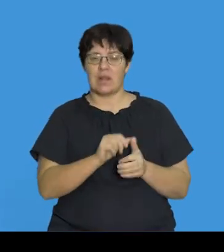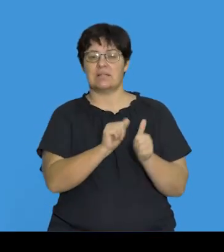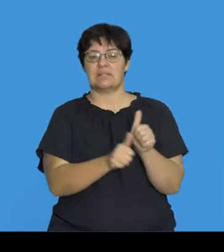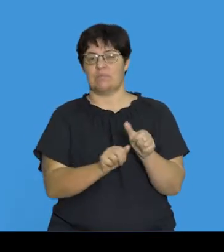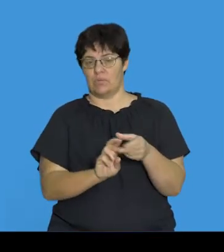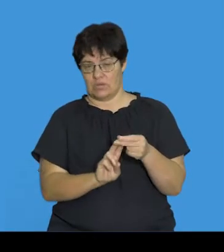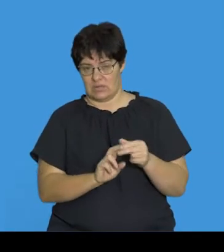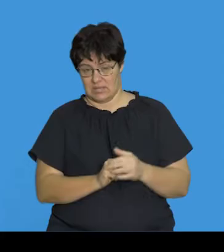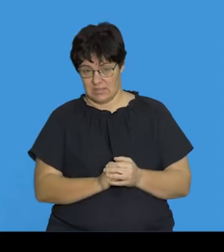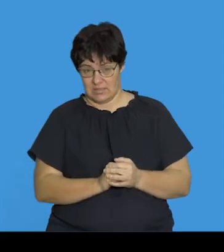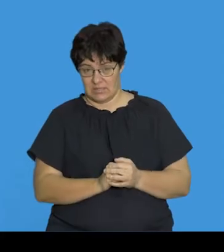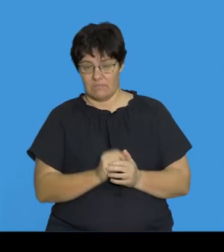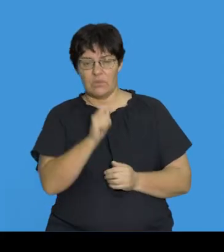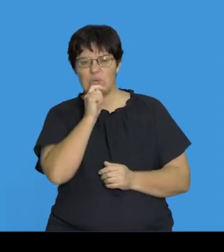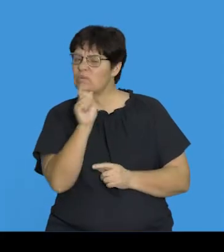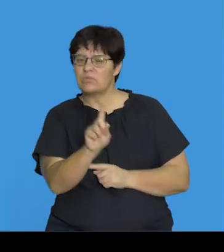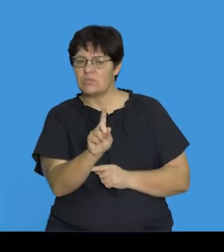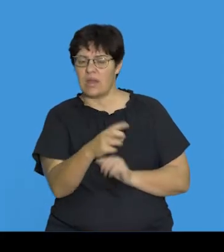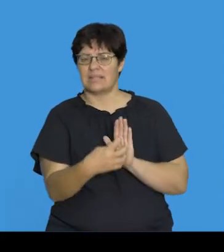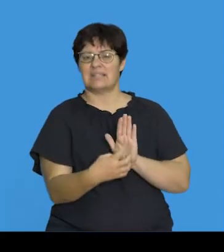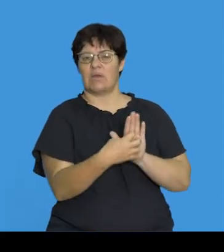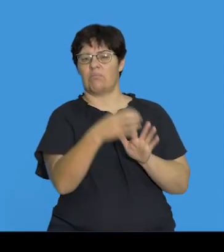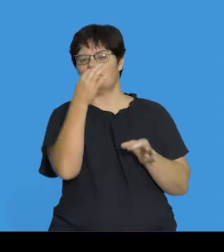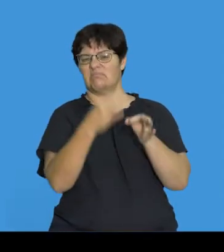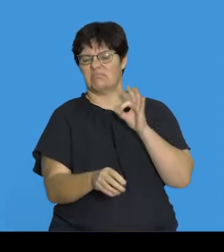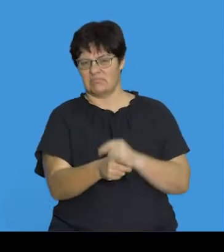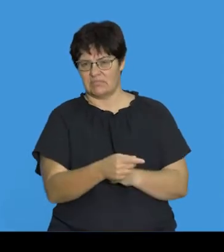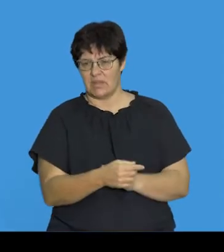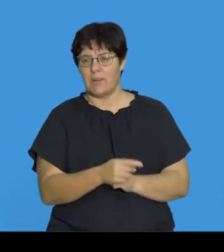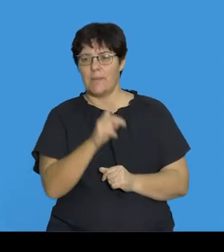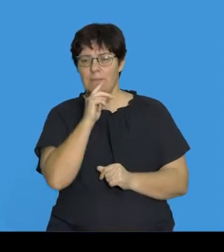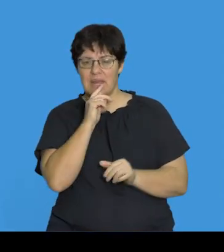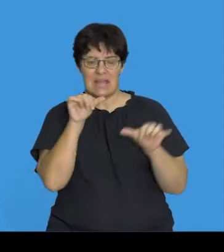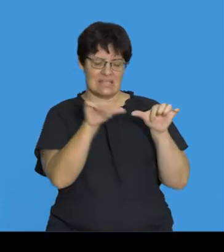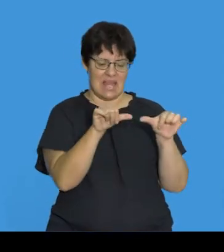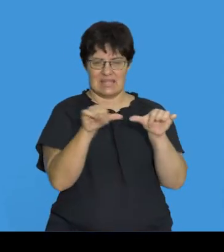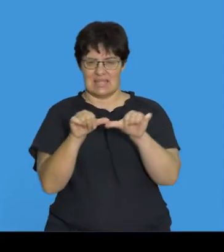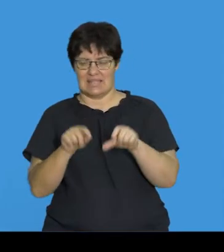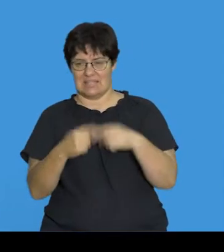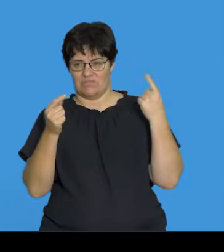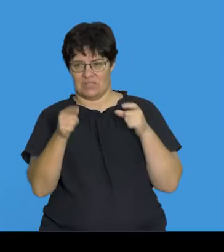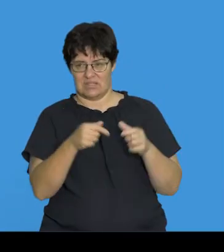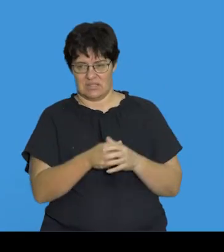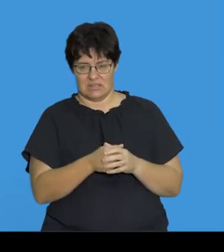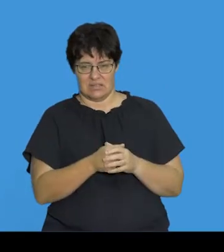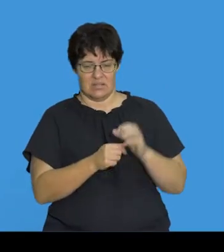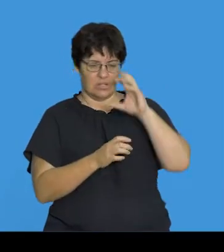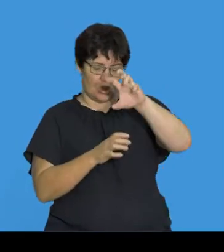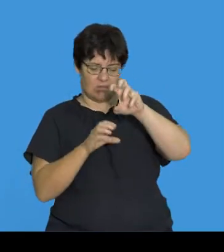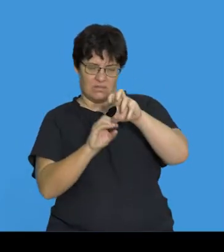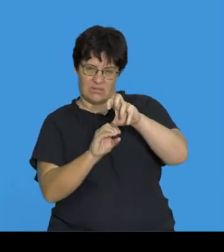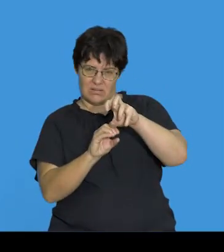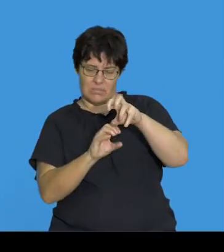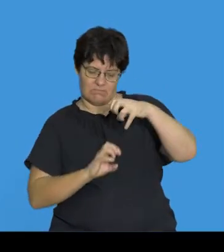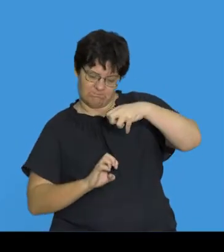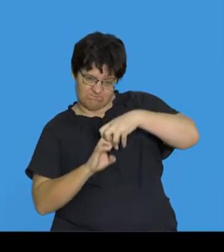it's indicated using a simple diagram which illustrates two different sized circles that